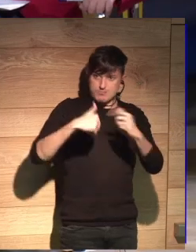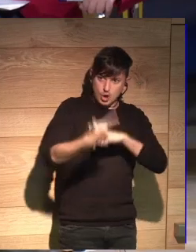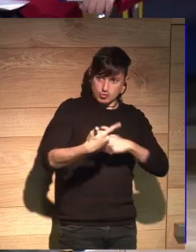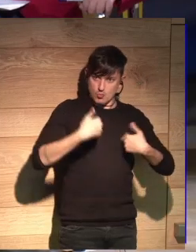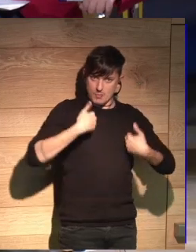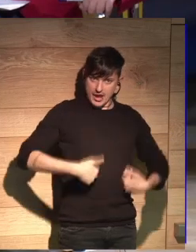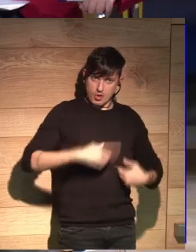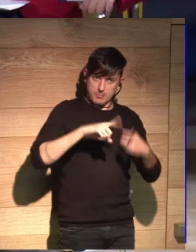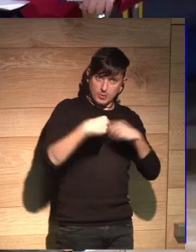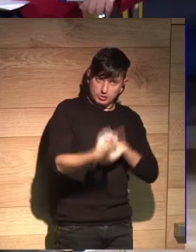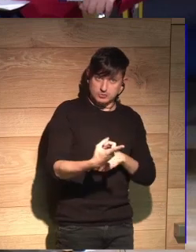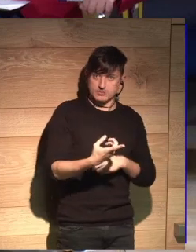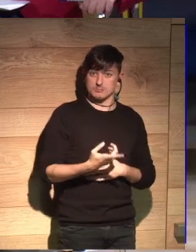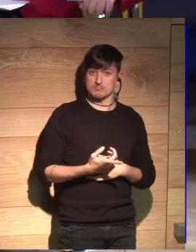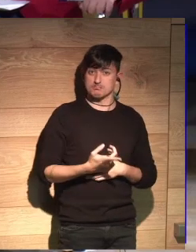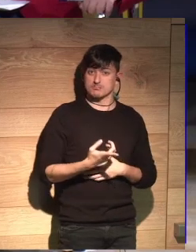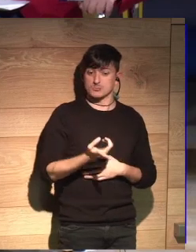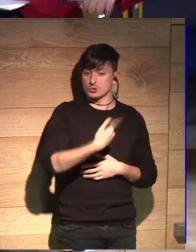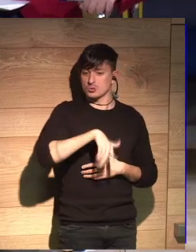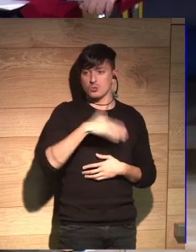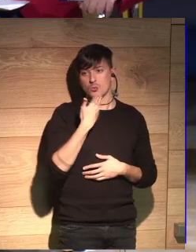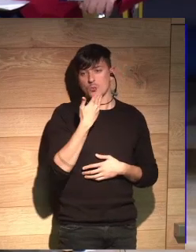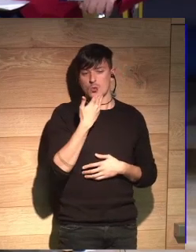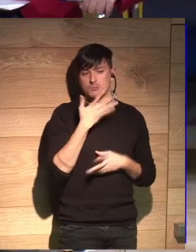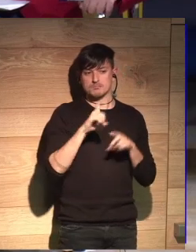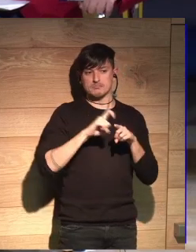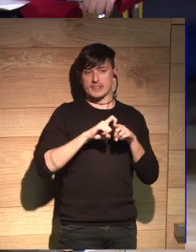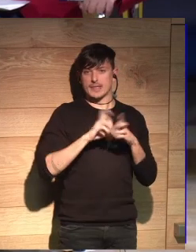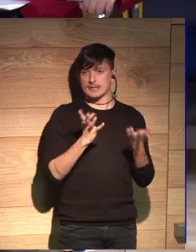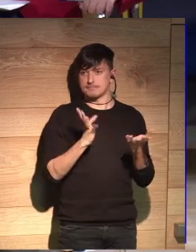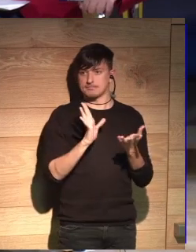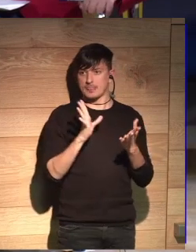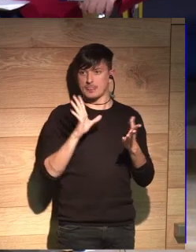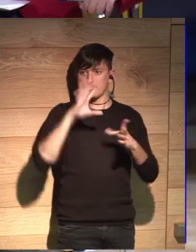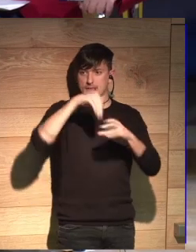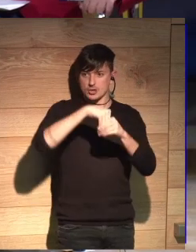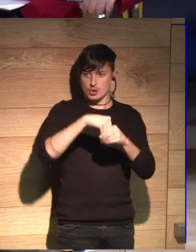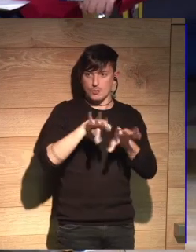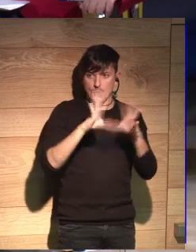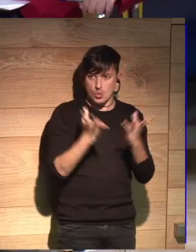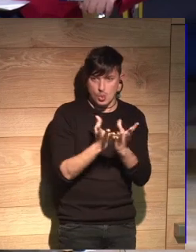own species, they would have entered the mineral kingdom. But